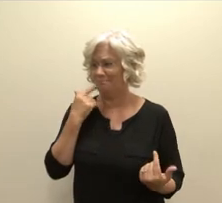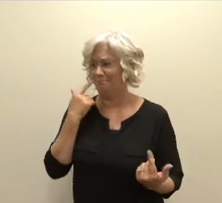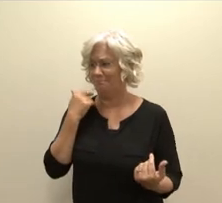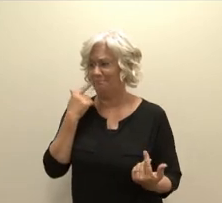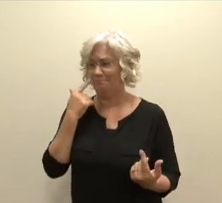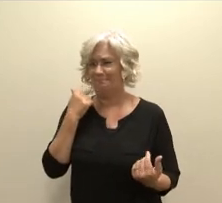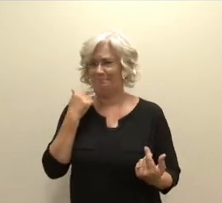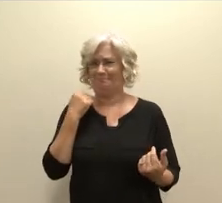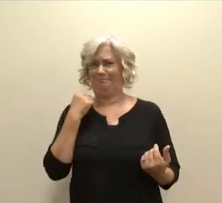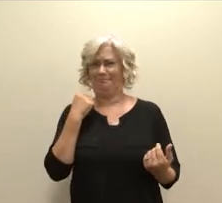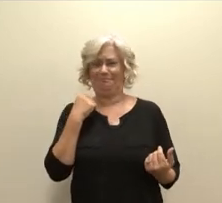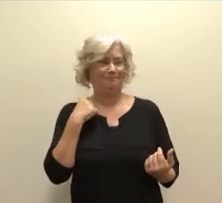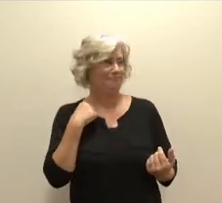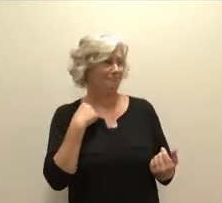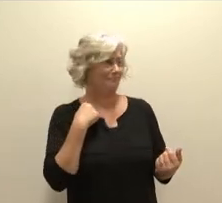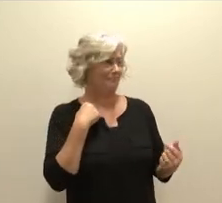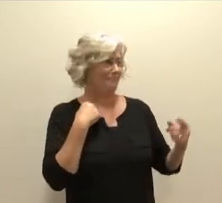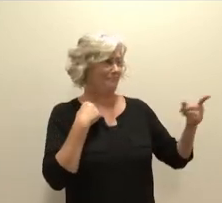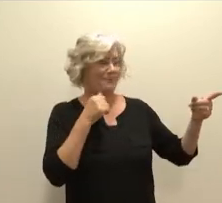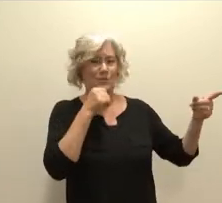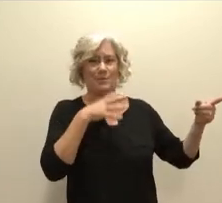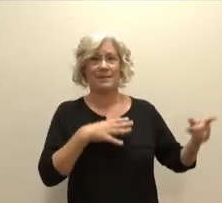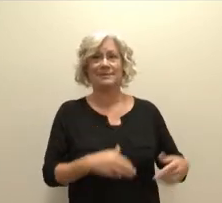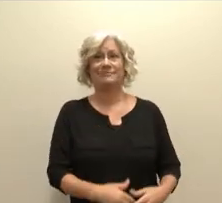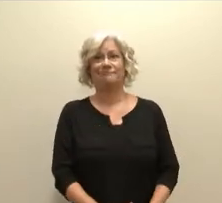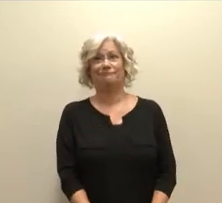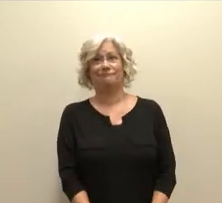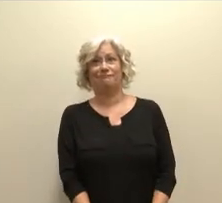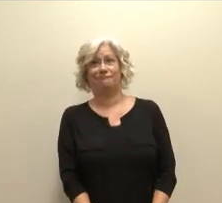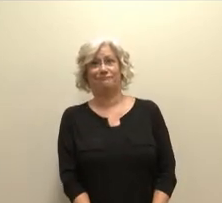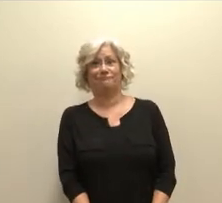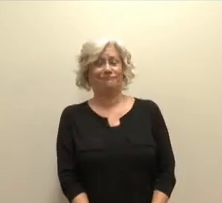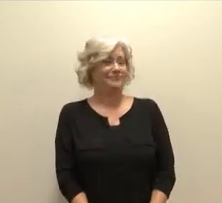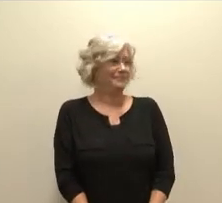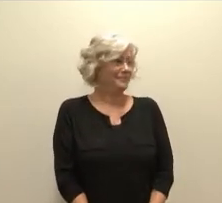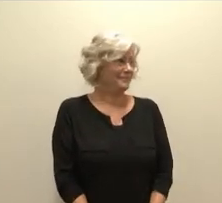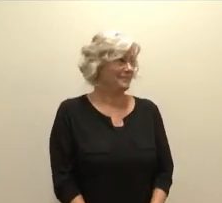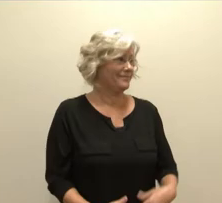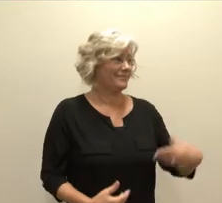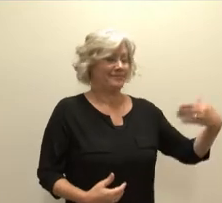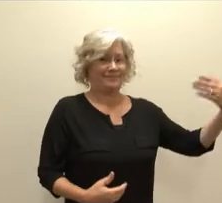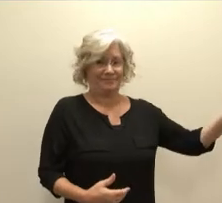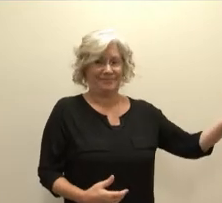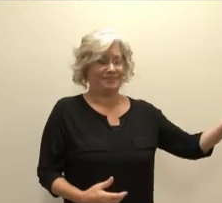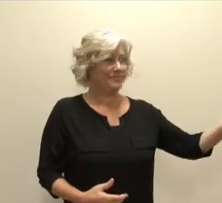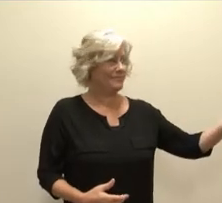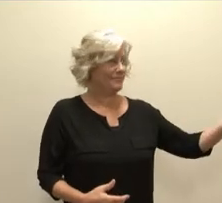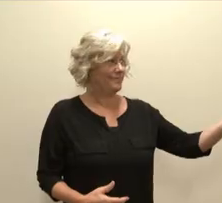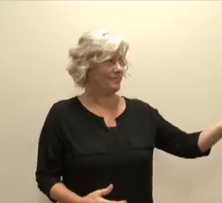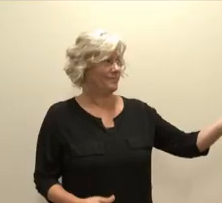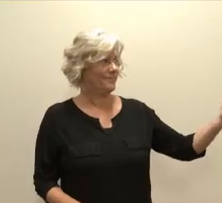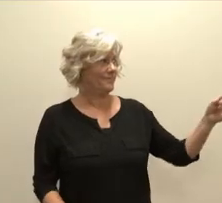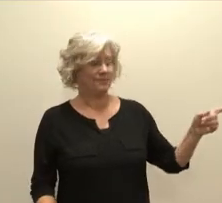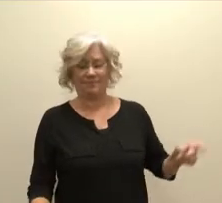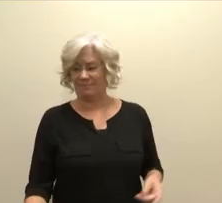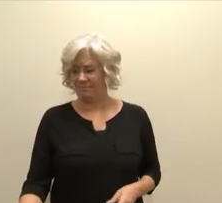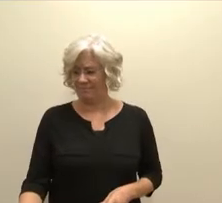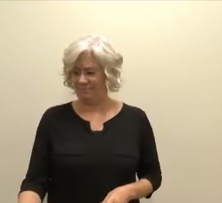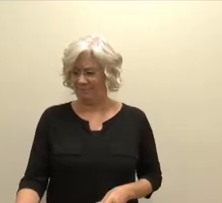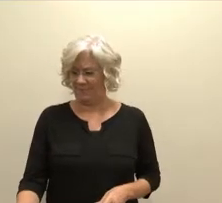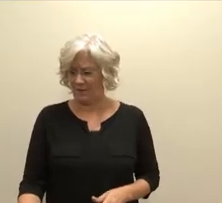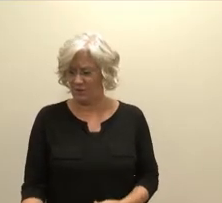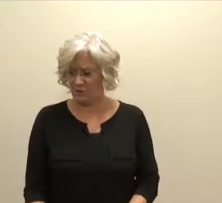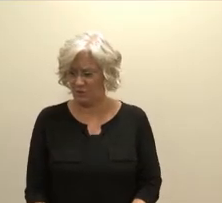That was not a look of confidence you just gave me. Ms. Davis. Okay. So we